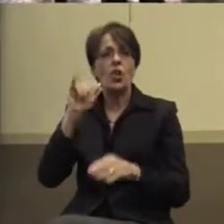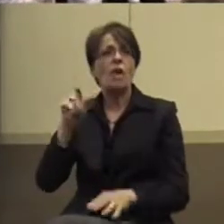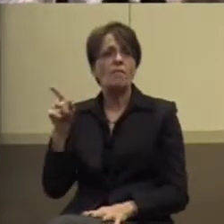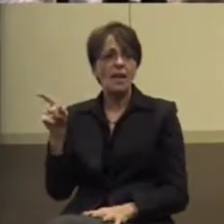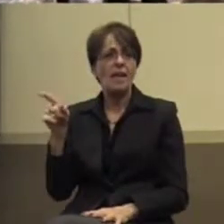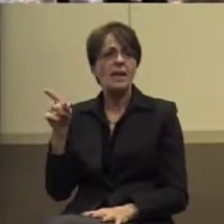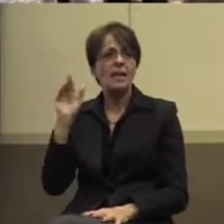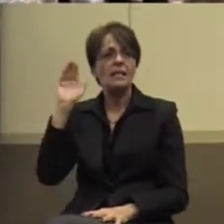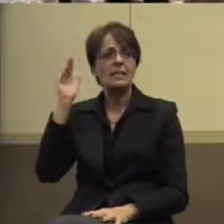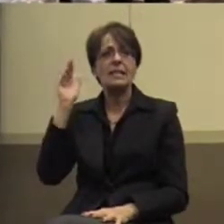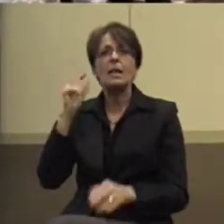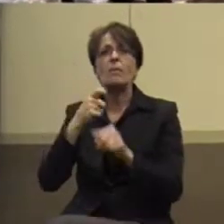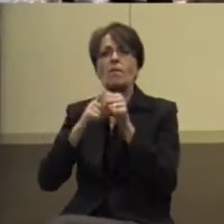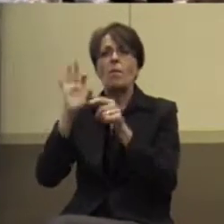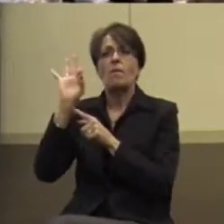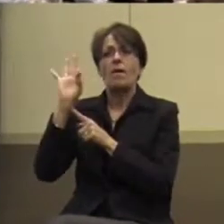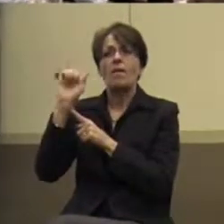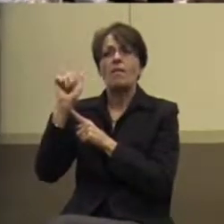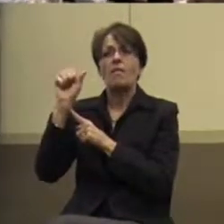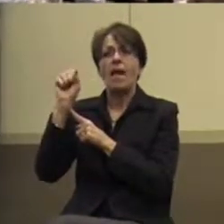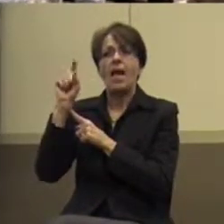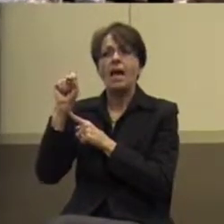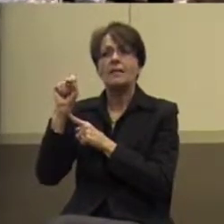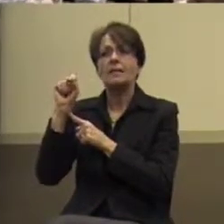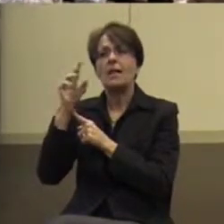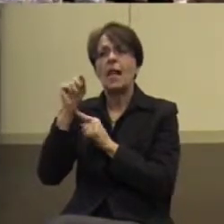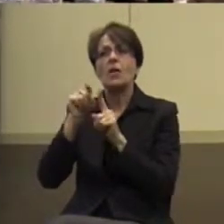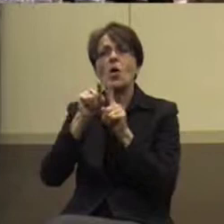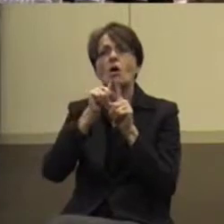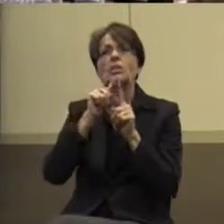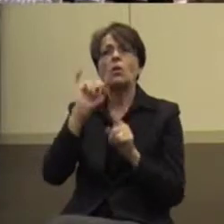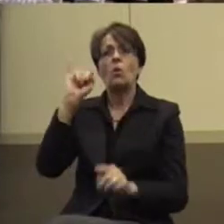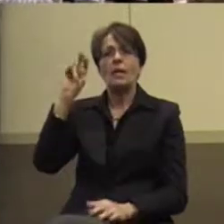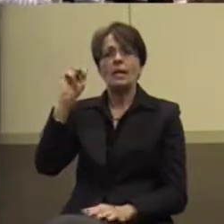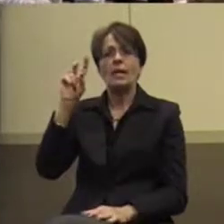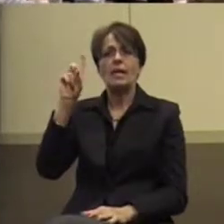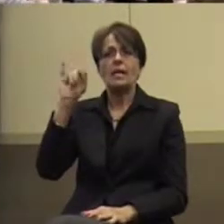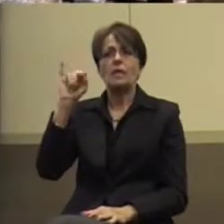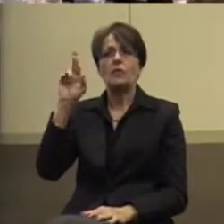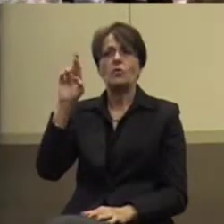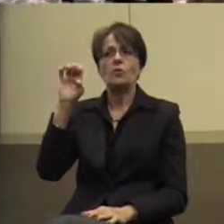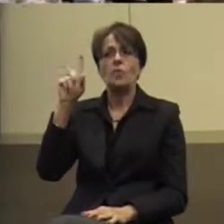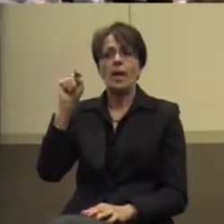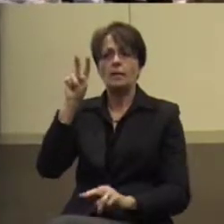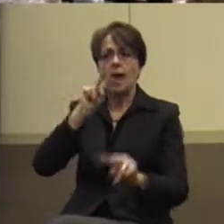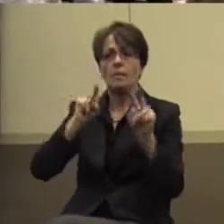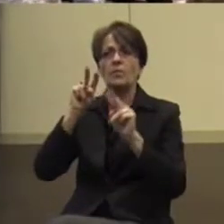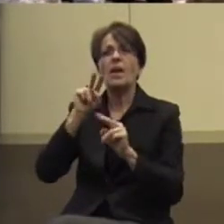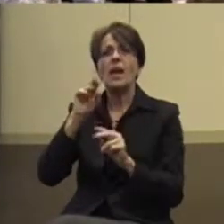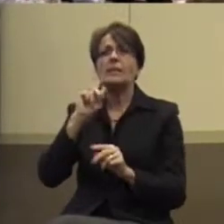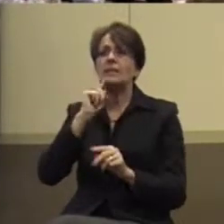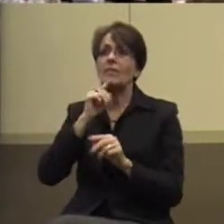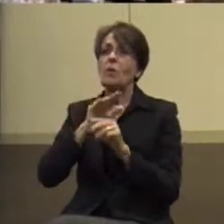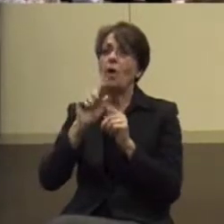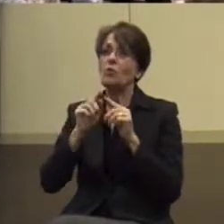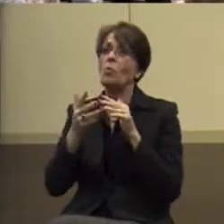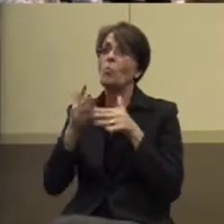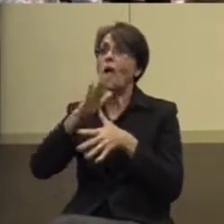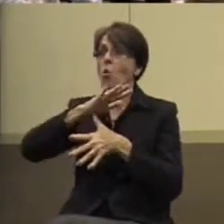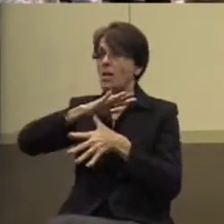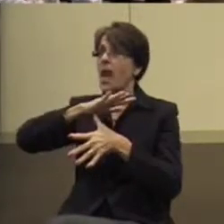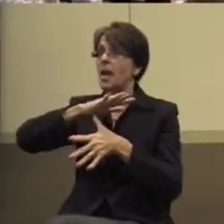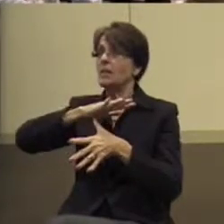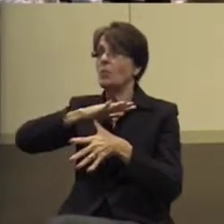was seen from the FAST, but also then from like the direct observation, and severe enough to really kind of prioritize,